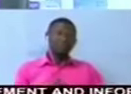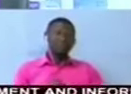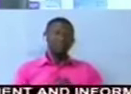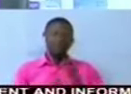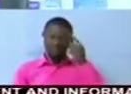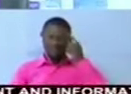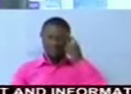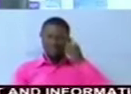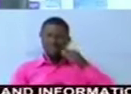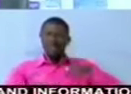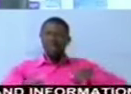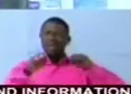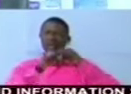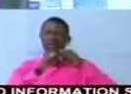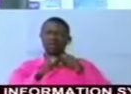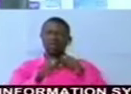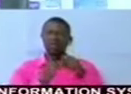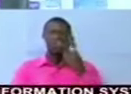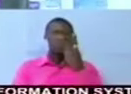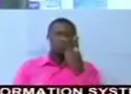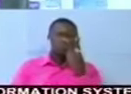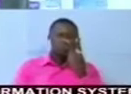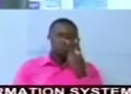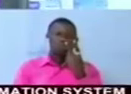dal. Around